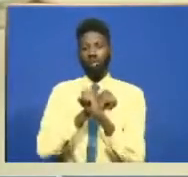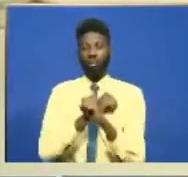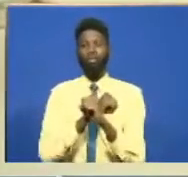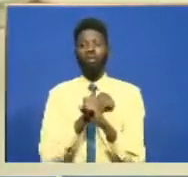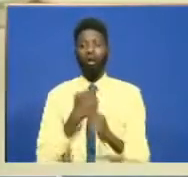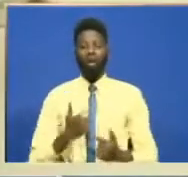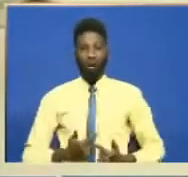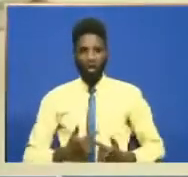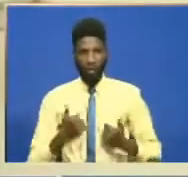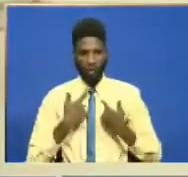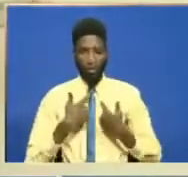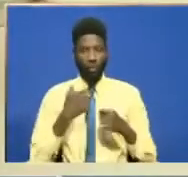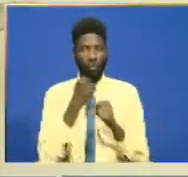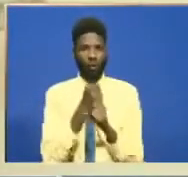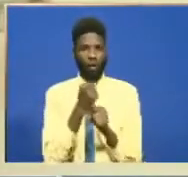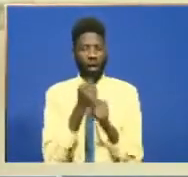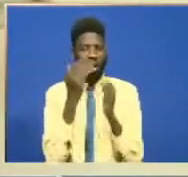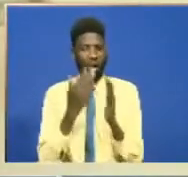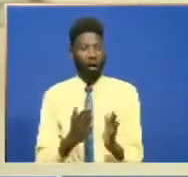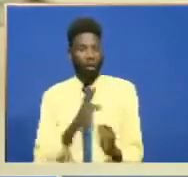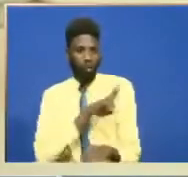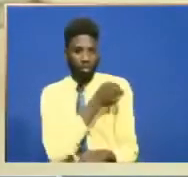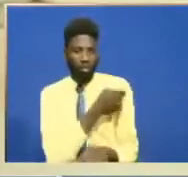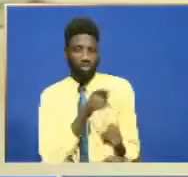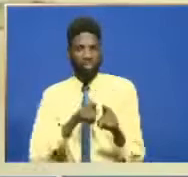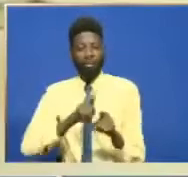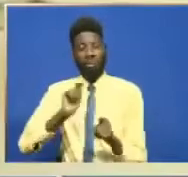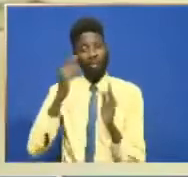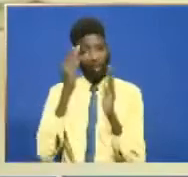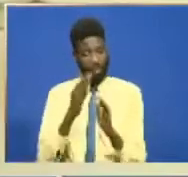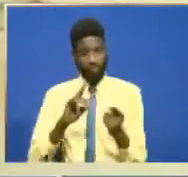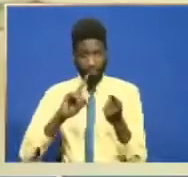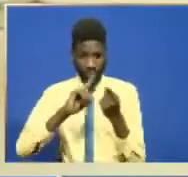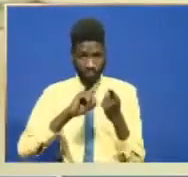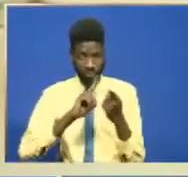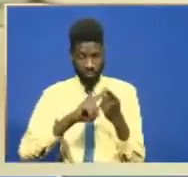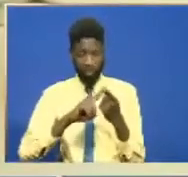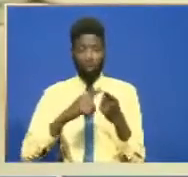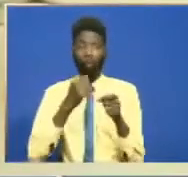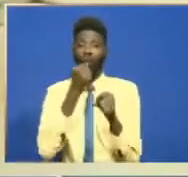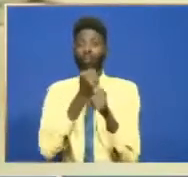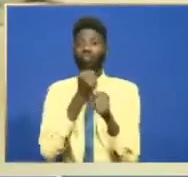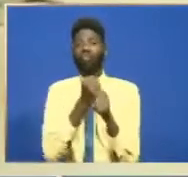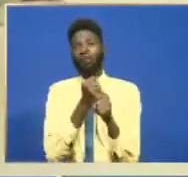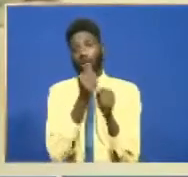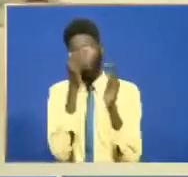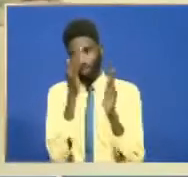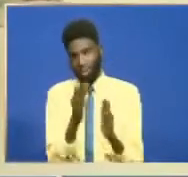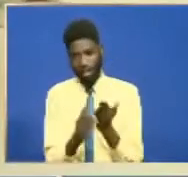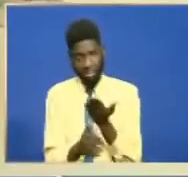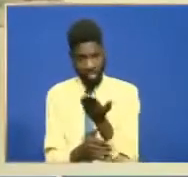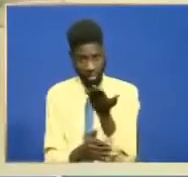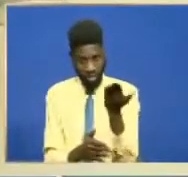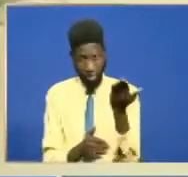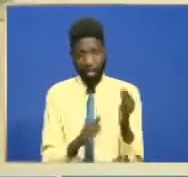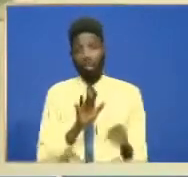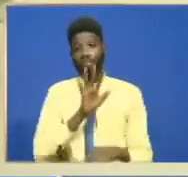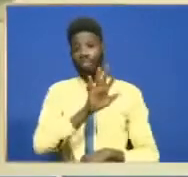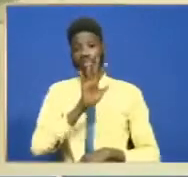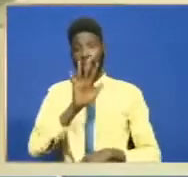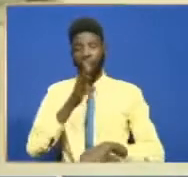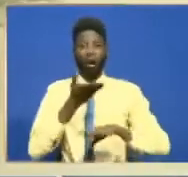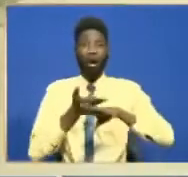workers and those of Kenyans. One, we have said that those healthcare workers who are 55 and above of